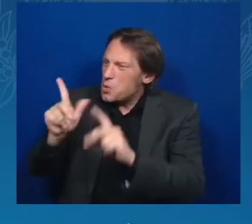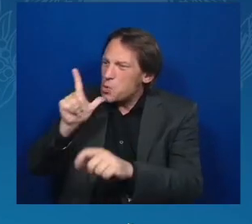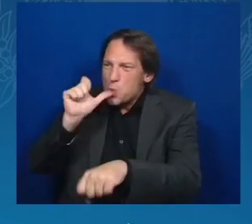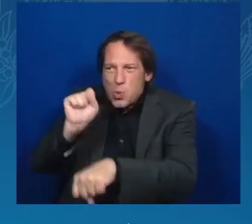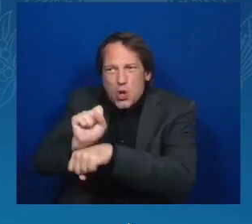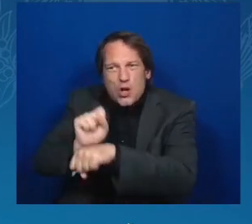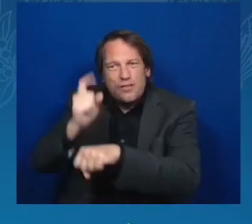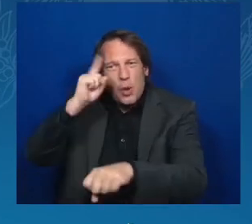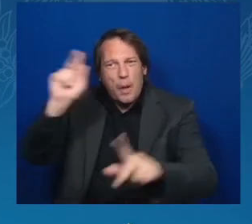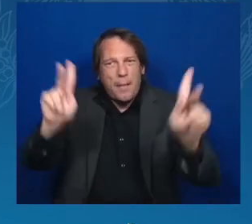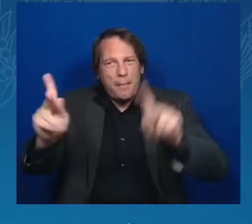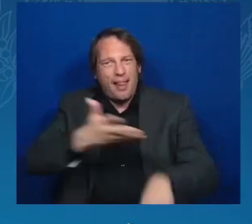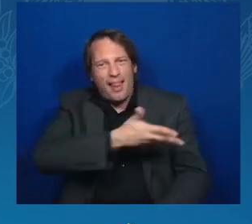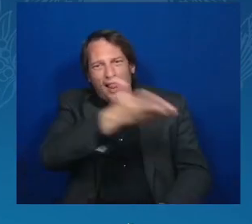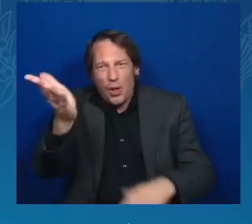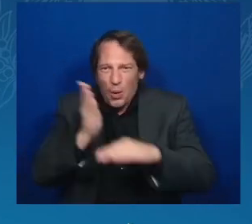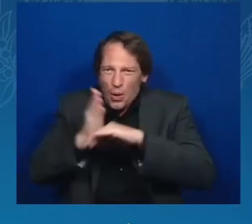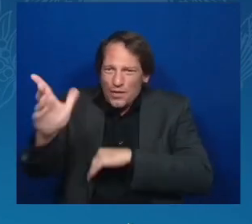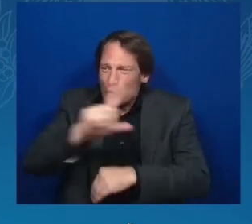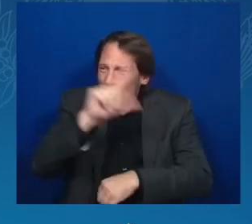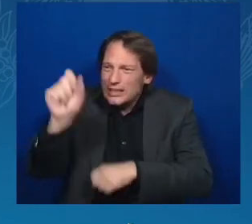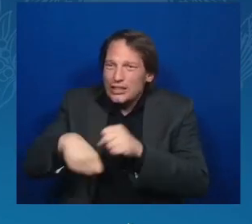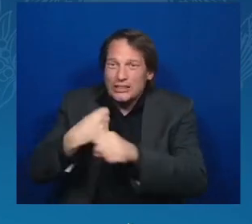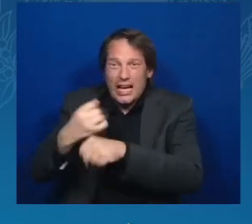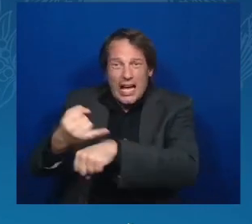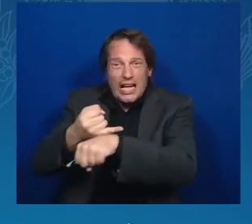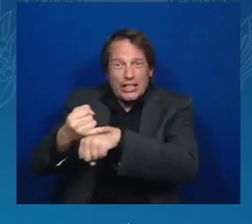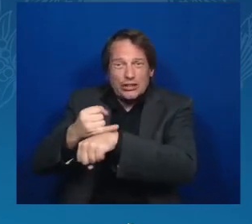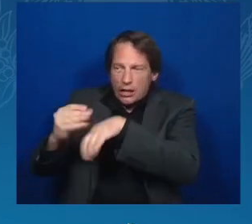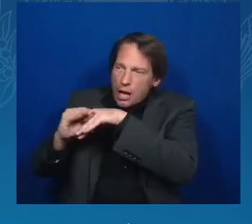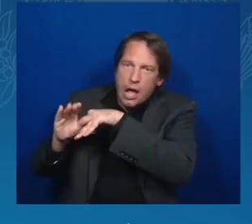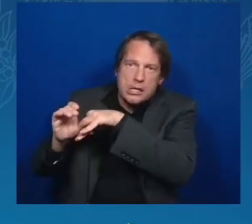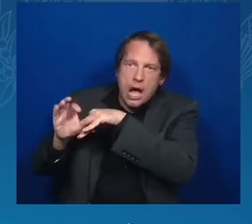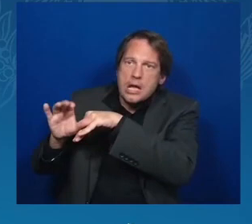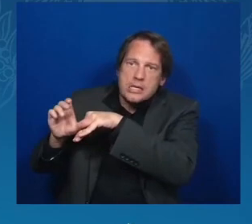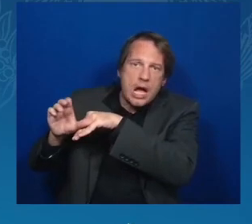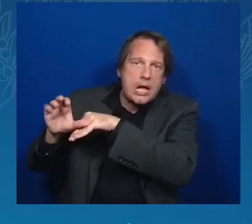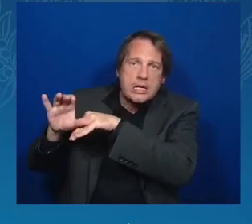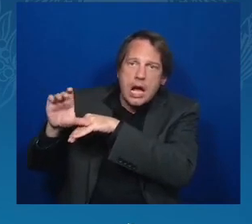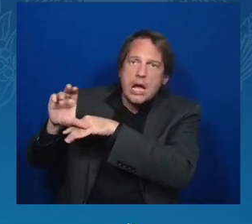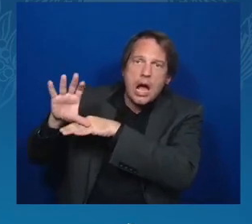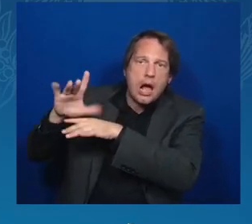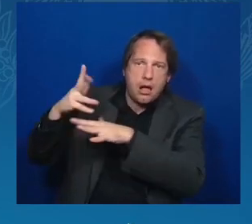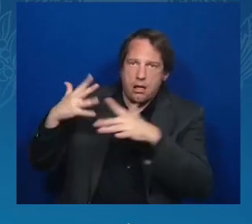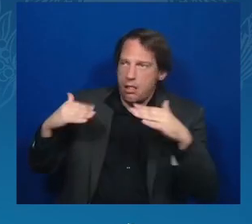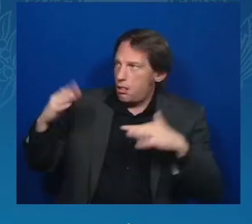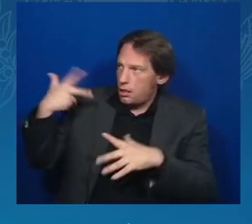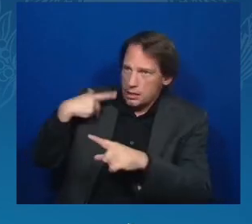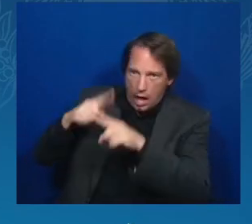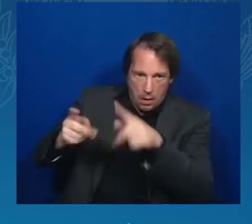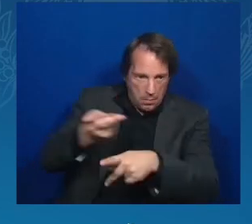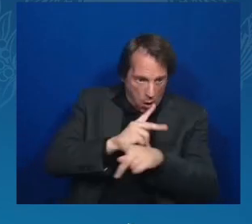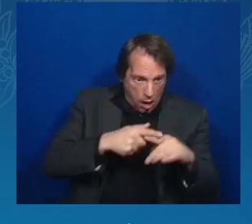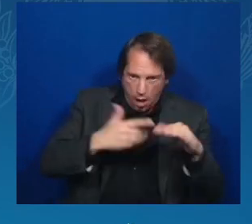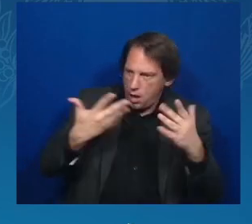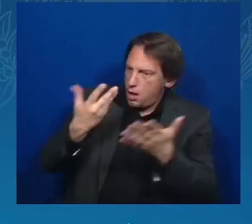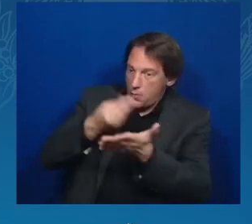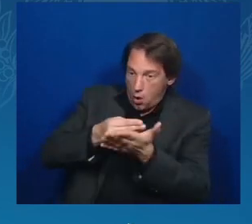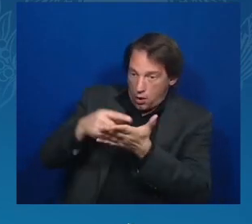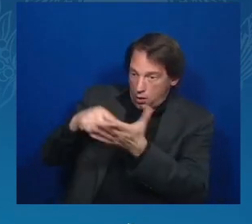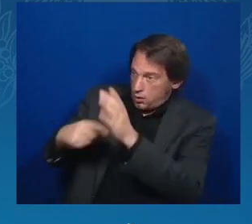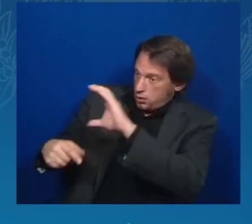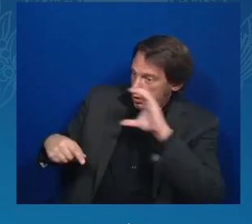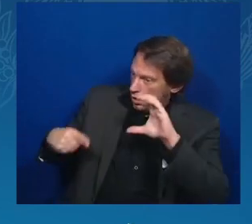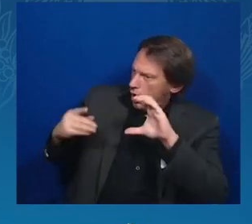point that it has matched whatever they originally borrowed. Right. So we certainly, and you know,